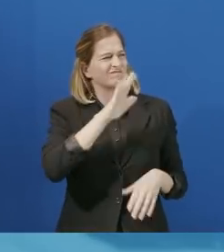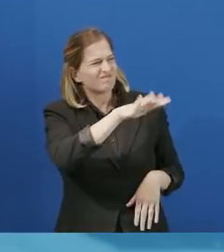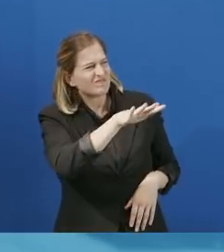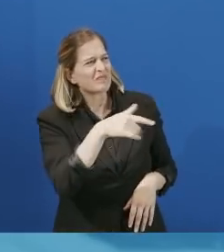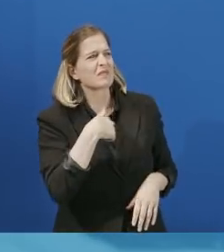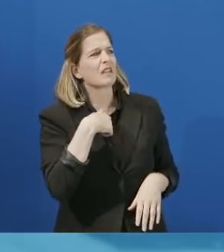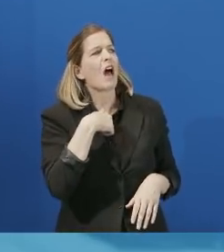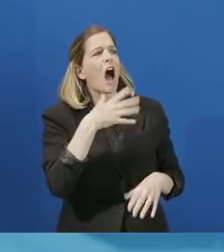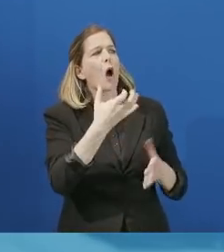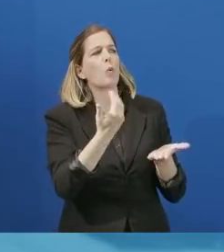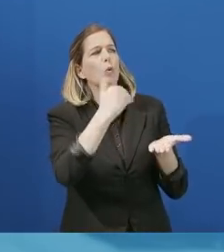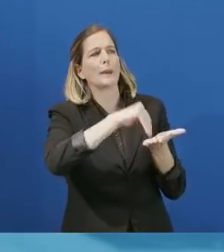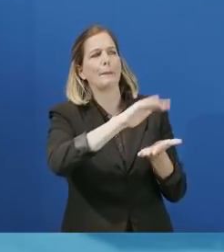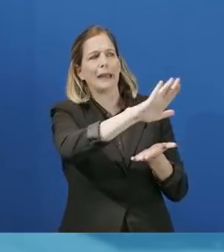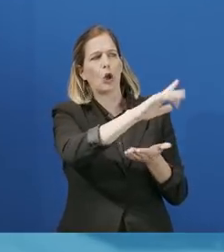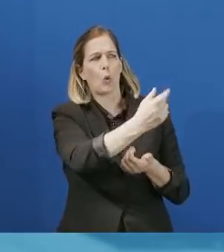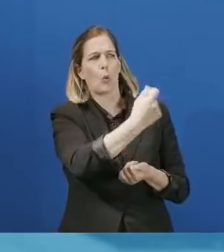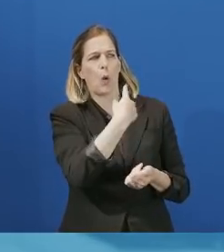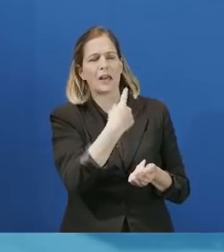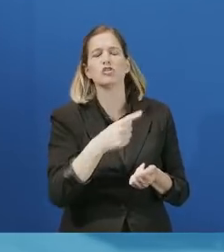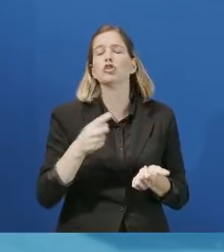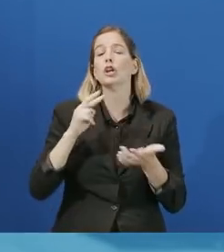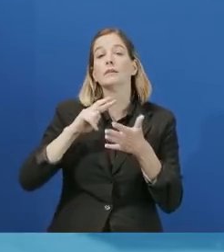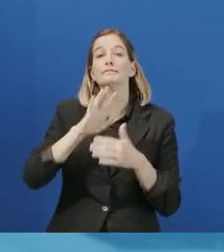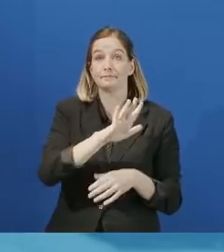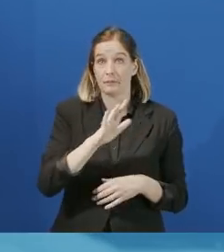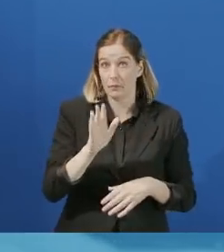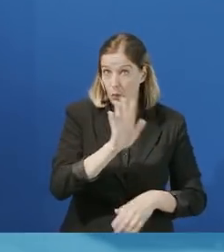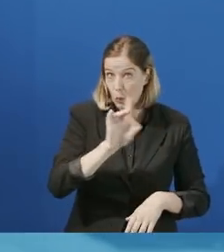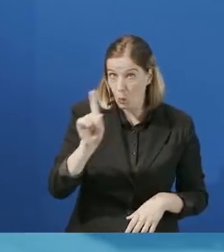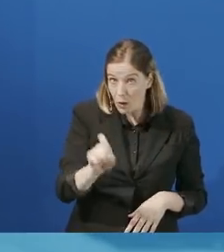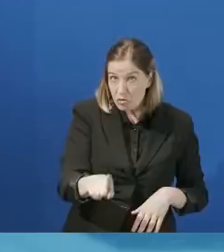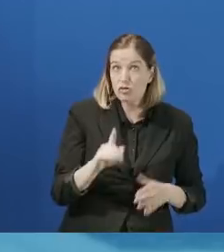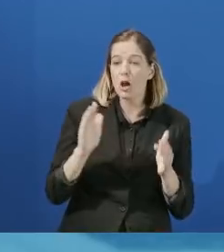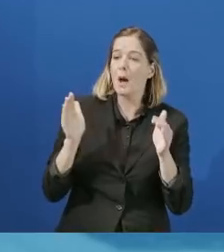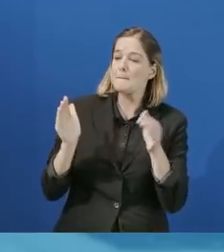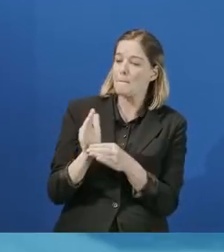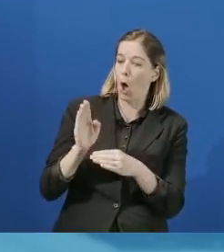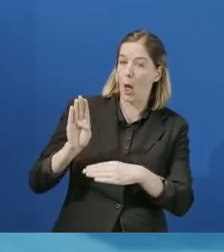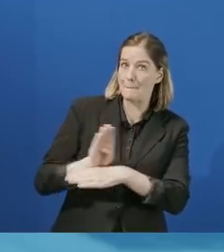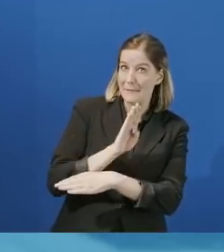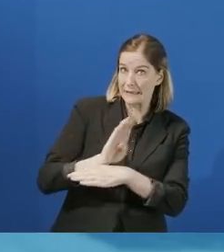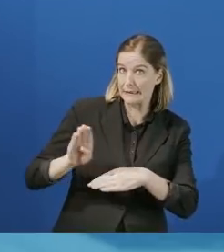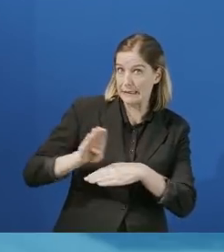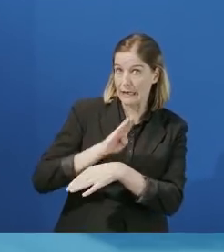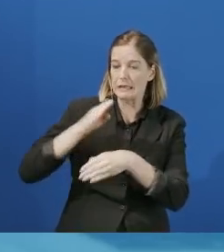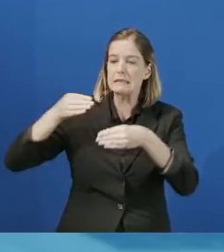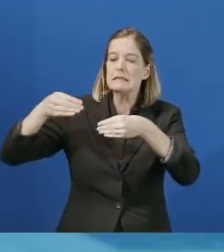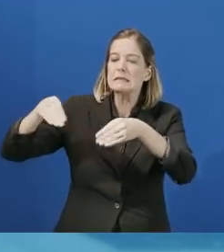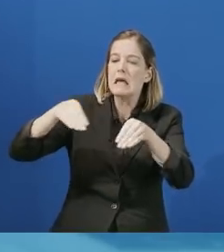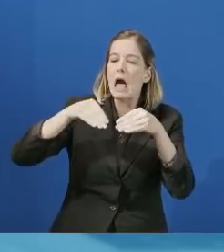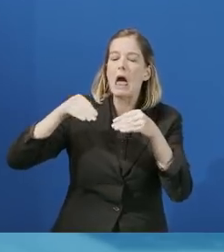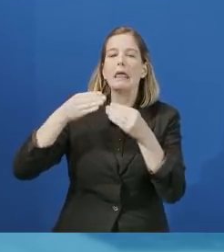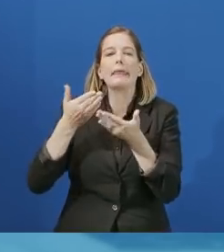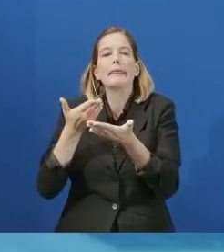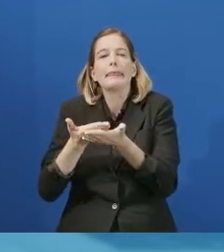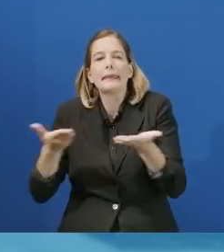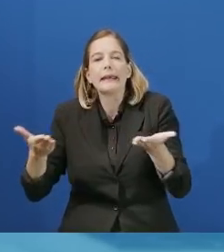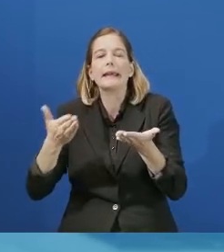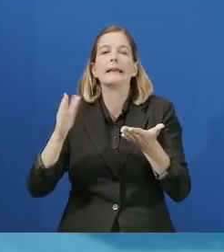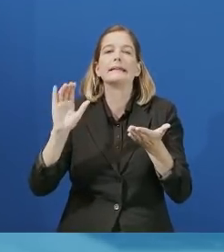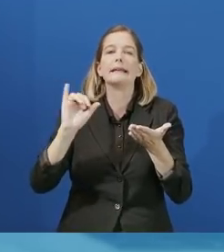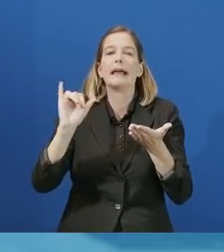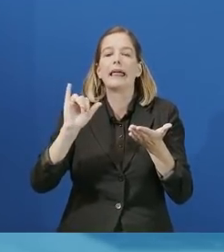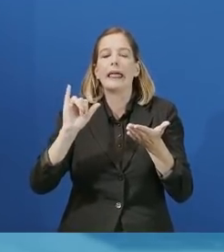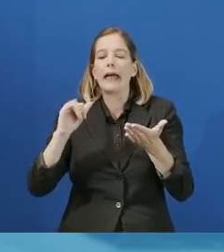retail that is selling product in a curbside delivery fashion and not in violation